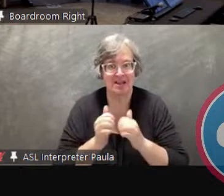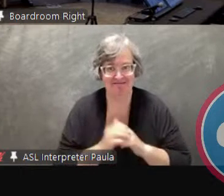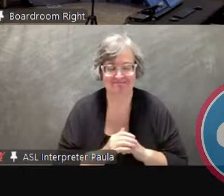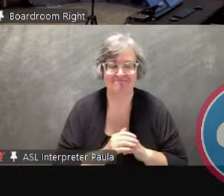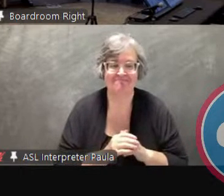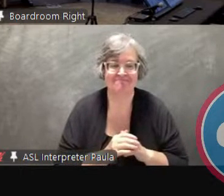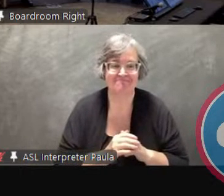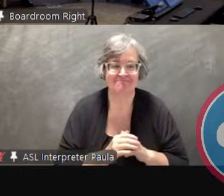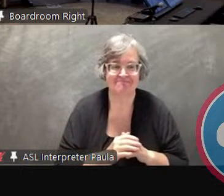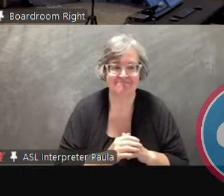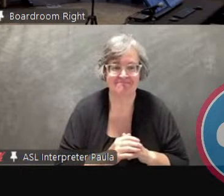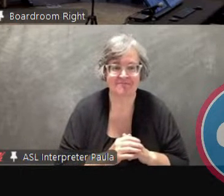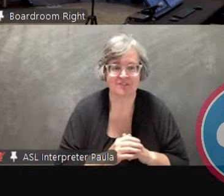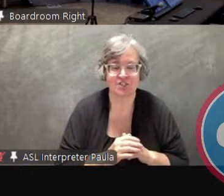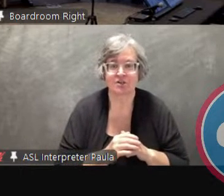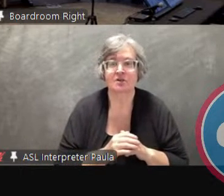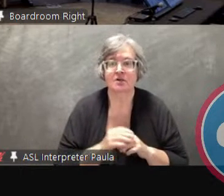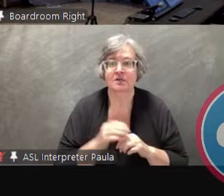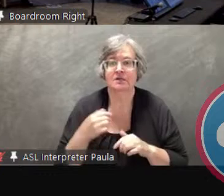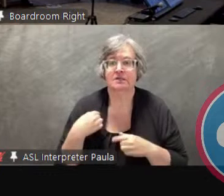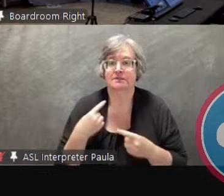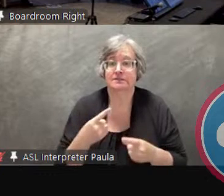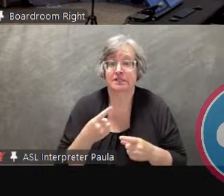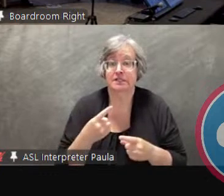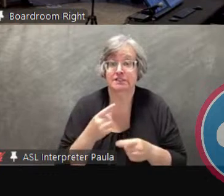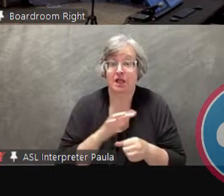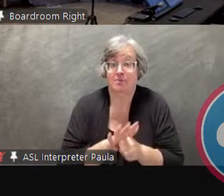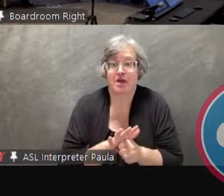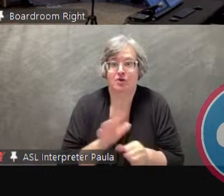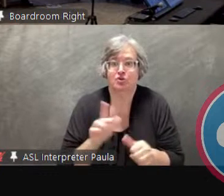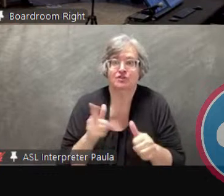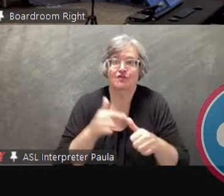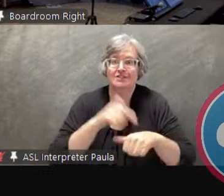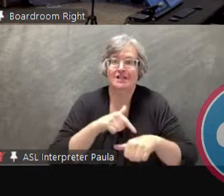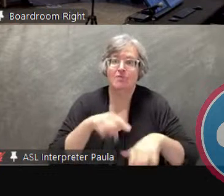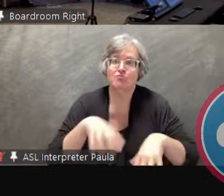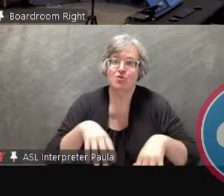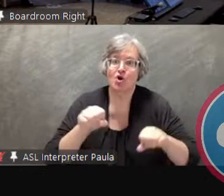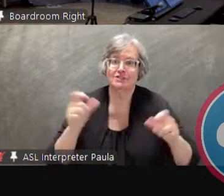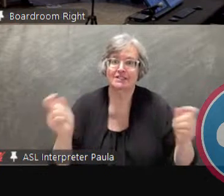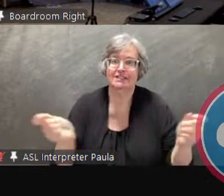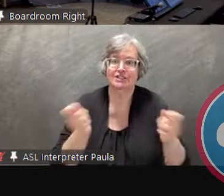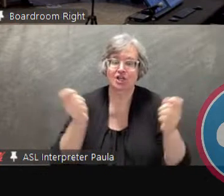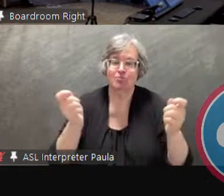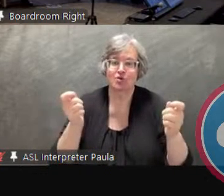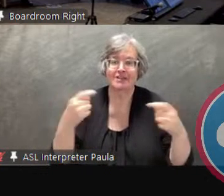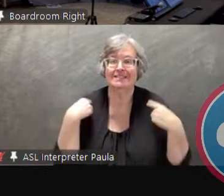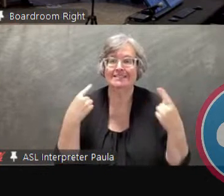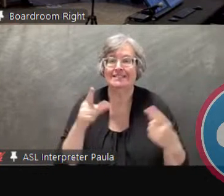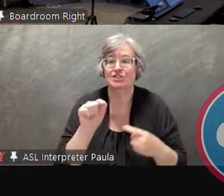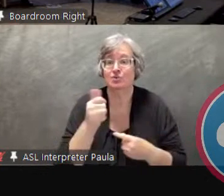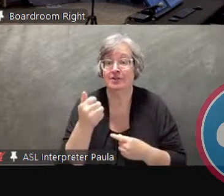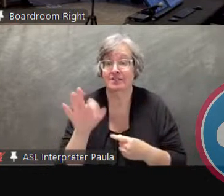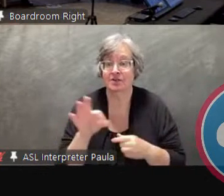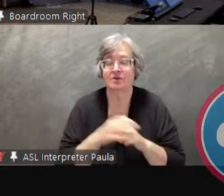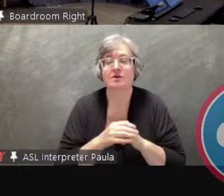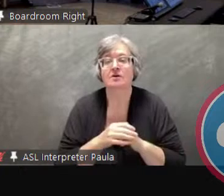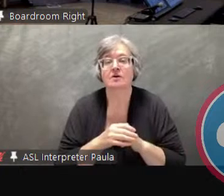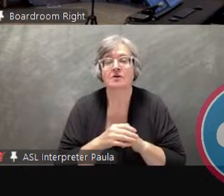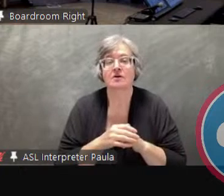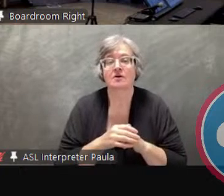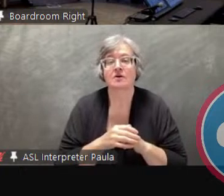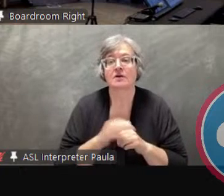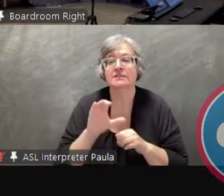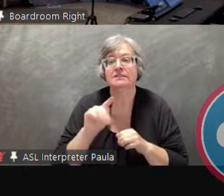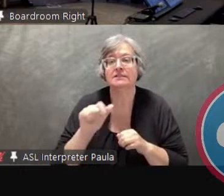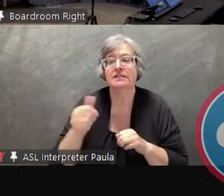Since the COVID pandemic, this is the first Jamboree that we have held since 2019. During that period, CTA has hired